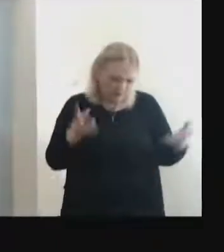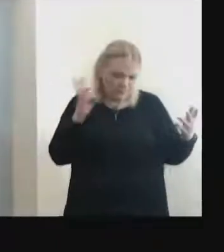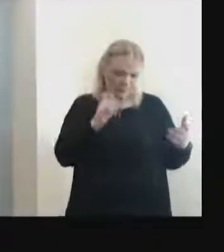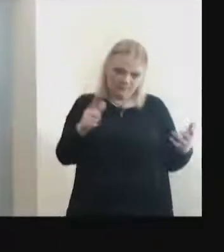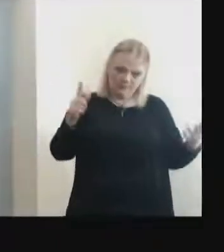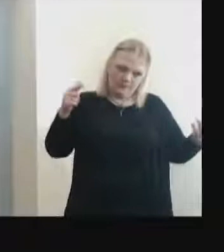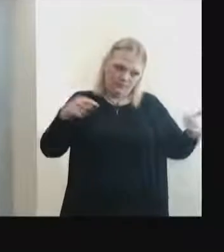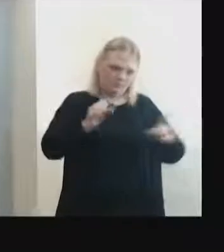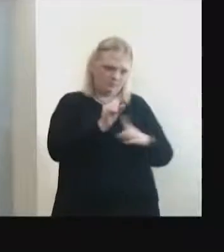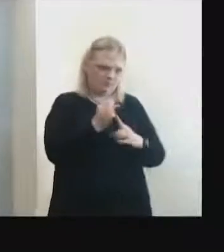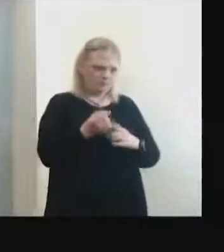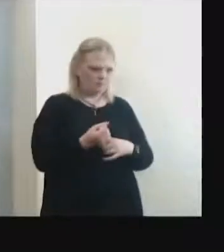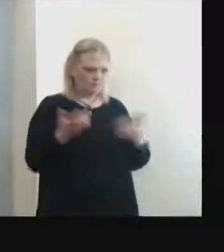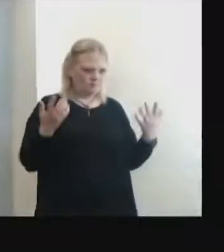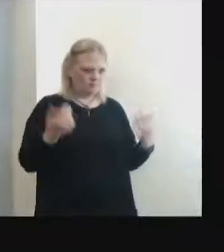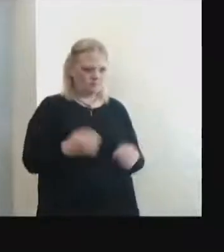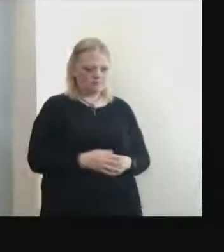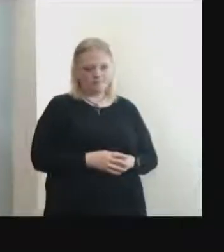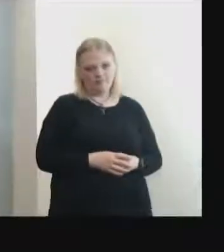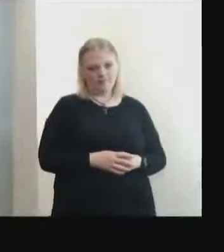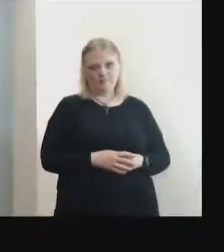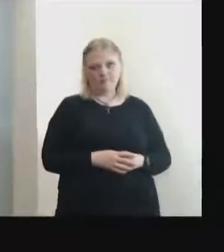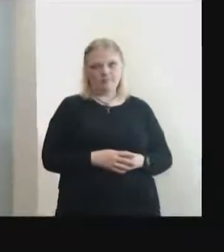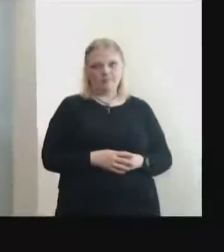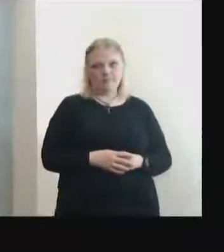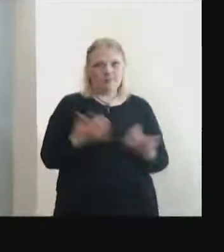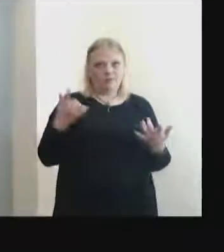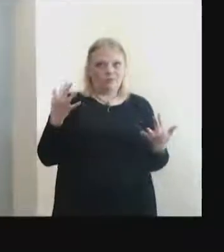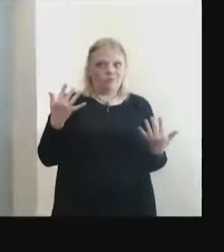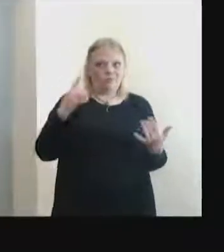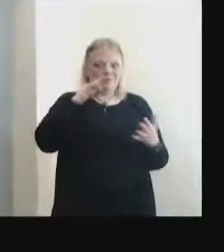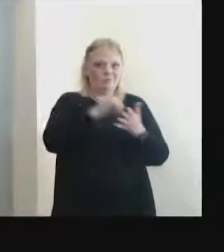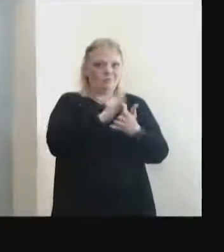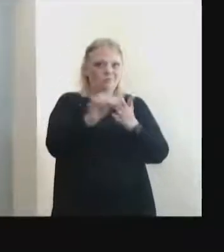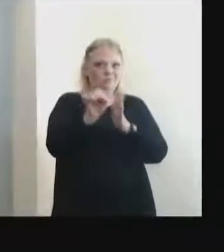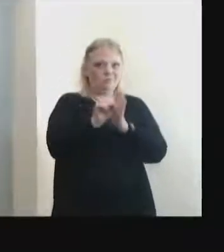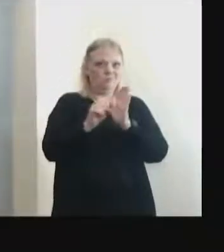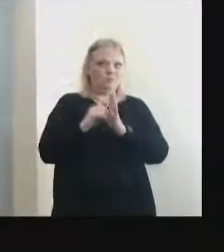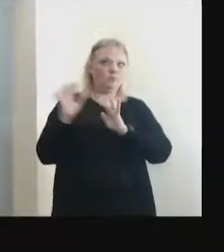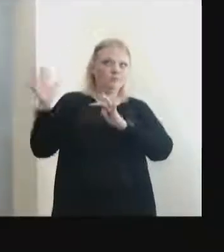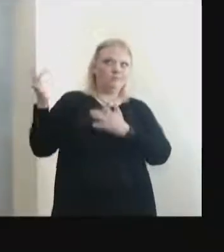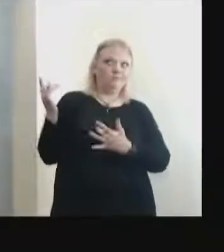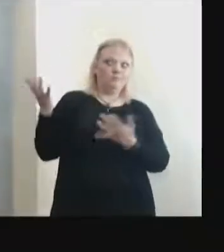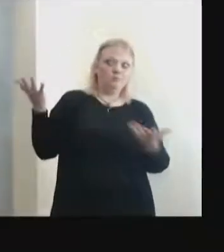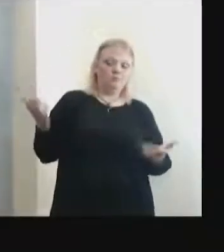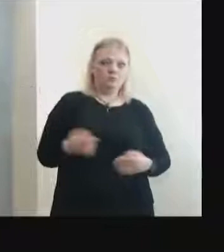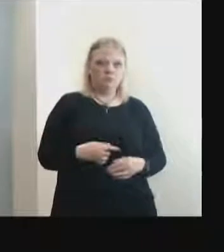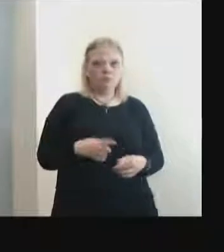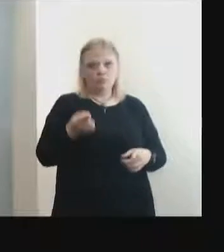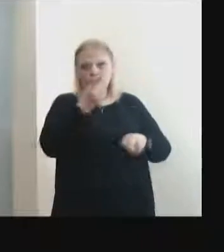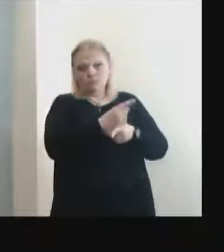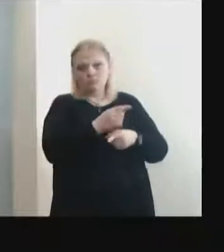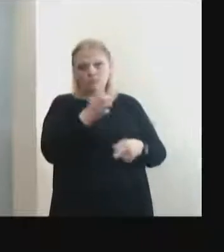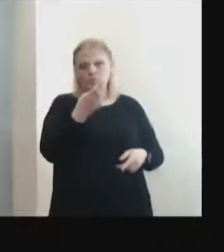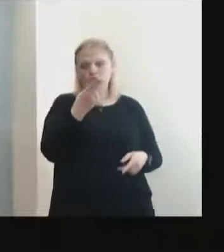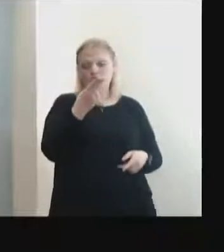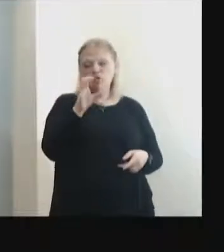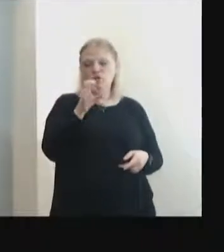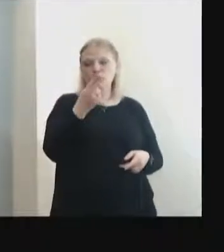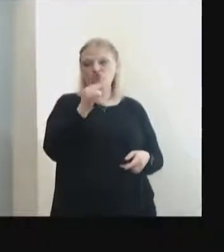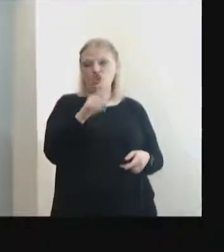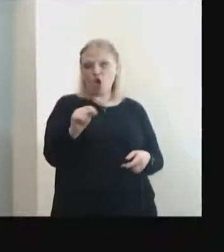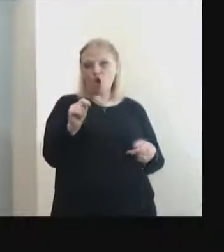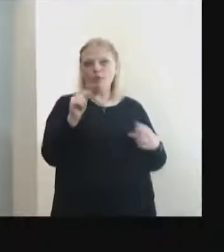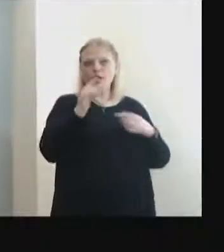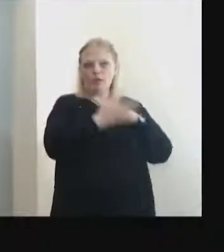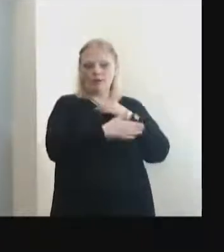in this situation here, we are at the mercy of the New York State. You are correct. I know the Chautauqua County Fair is earlier. Some of the